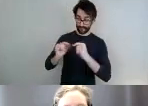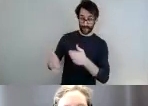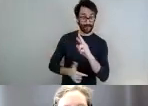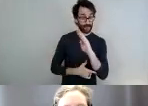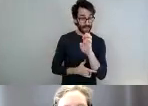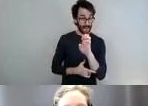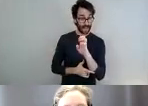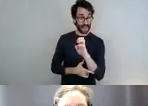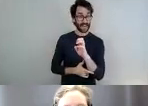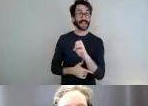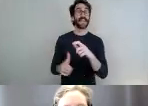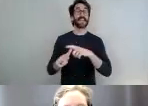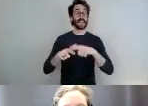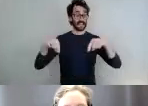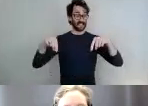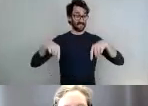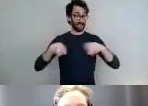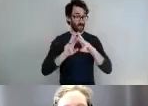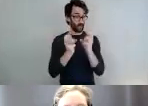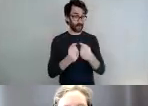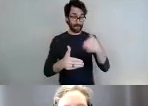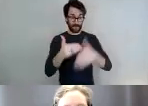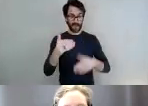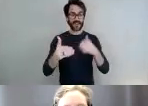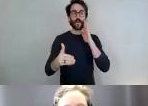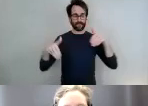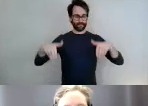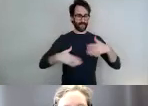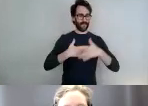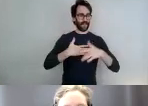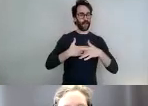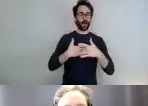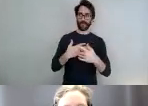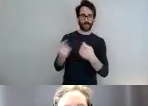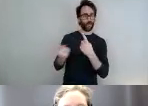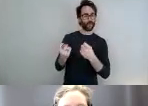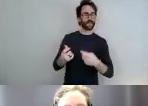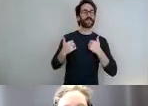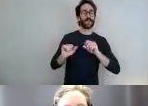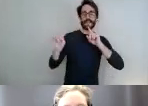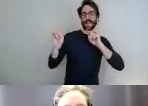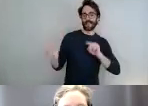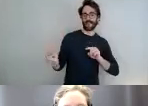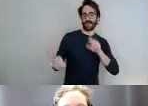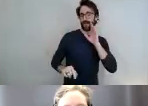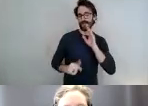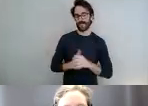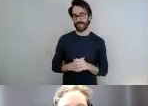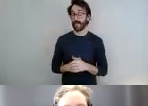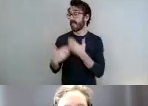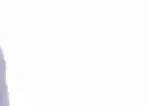then at the end of the presentation, I'll be around to try and answer any questions that you may have. Thank you.